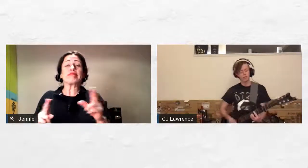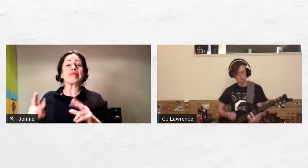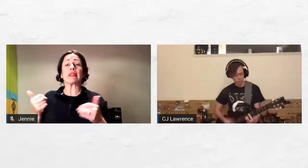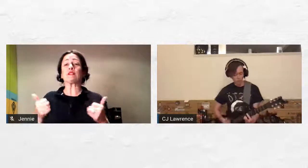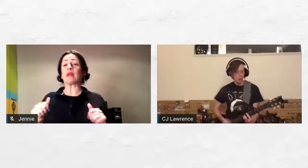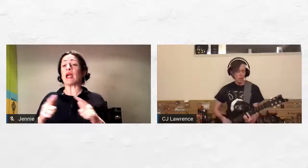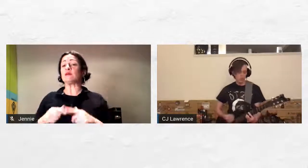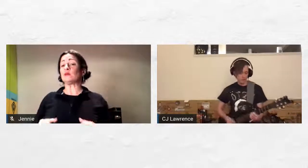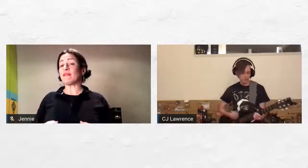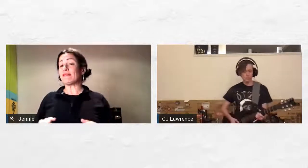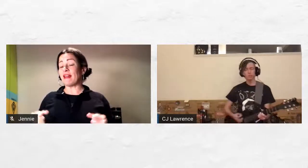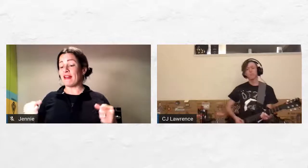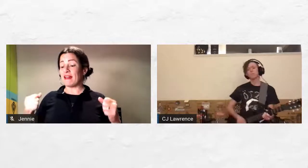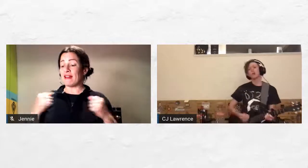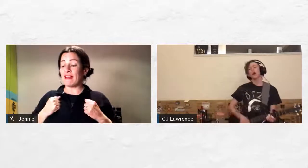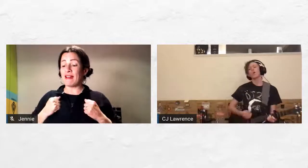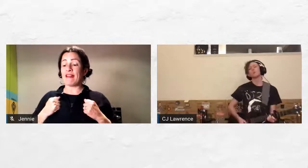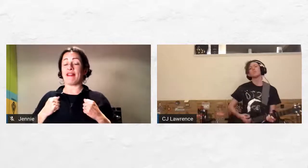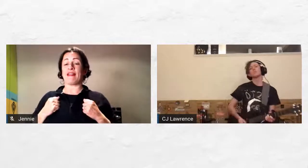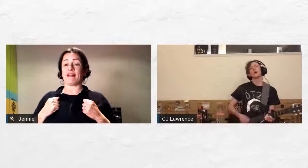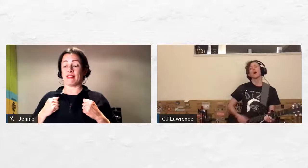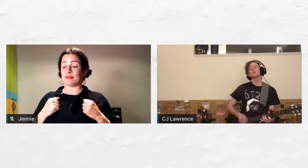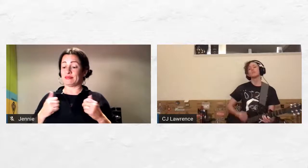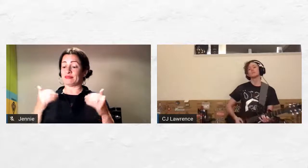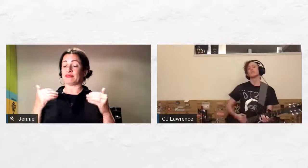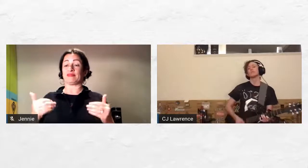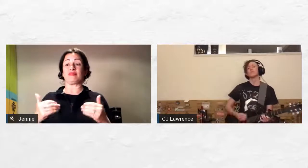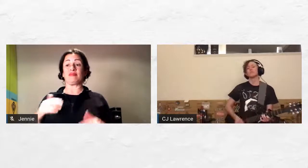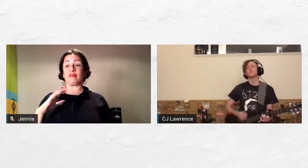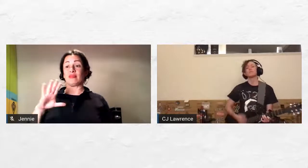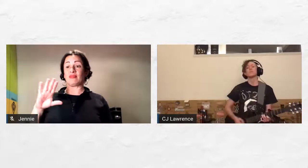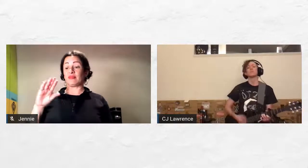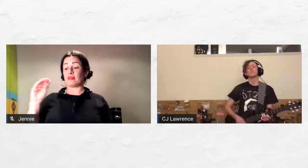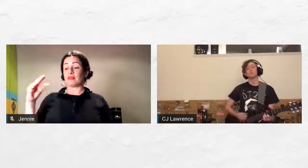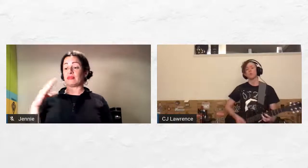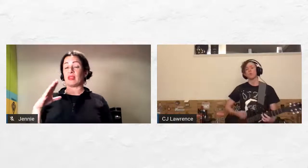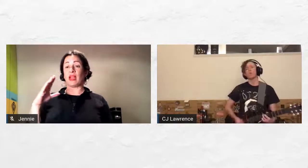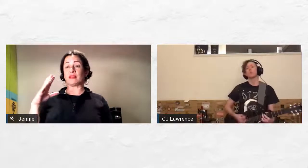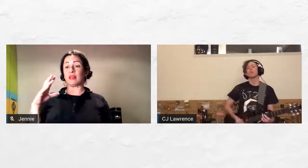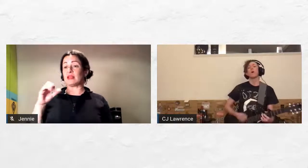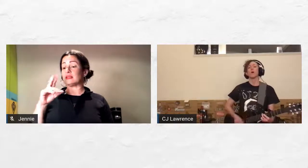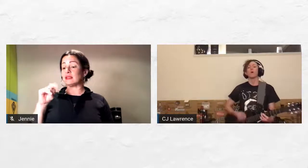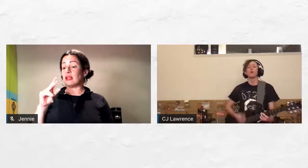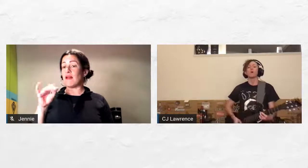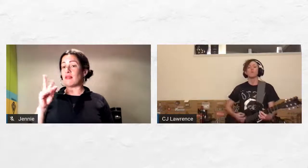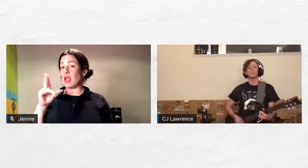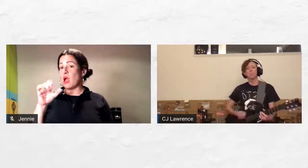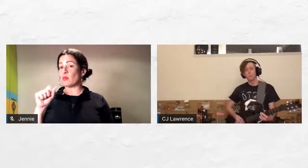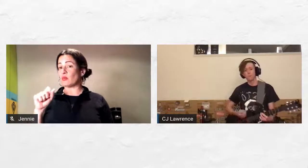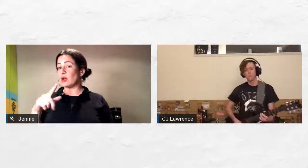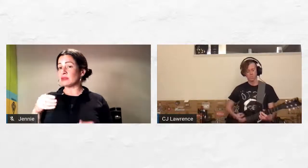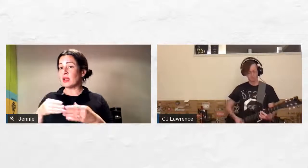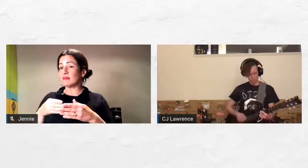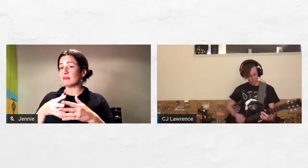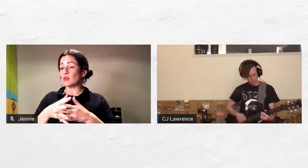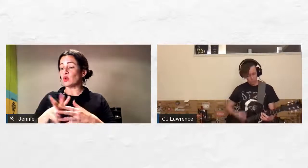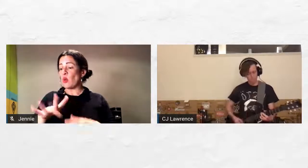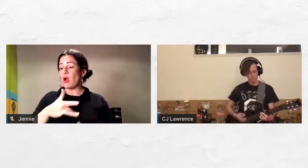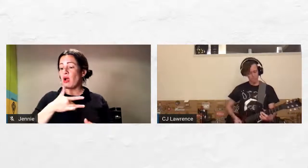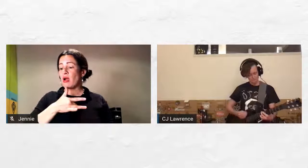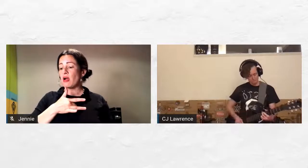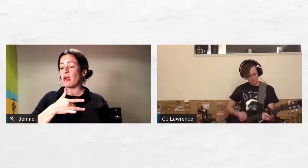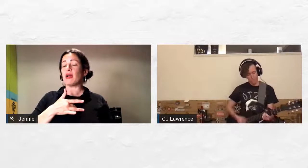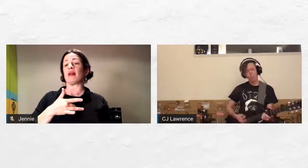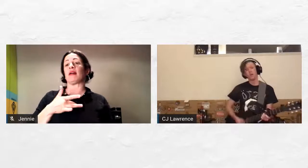survive. You got sunflower now synced into your arms.